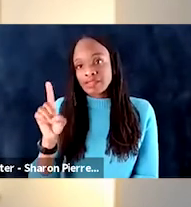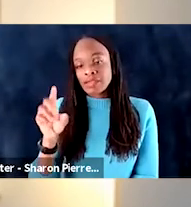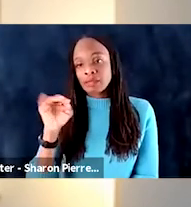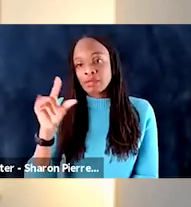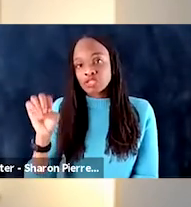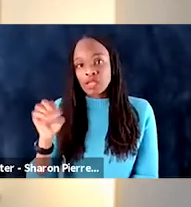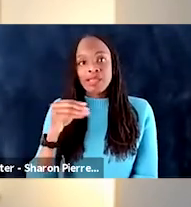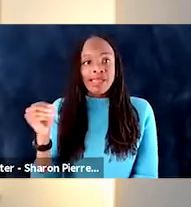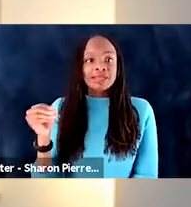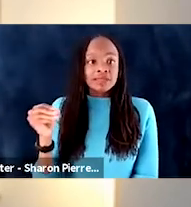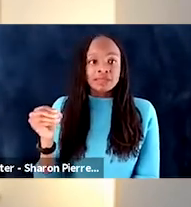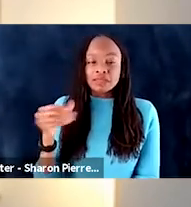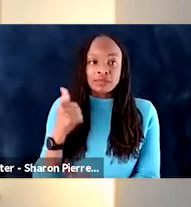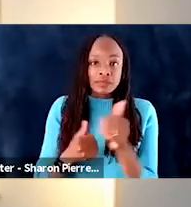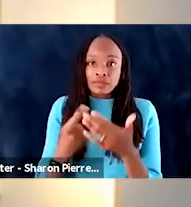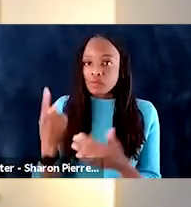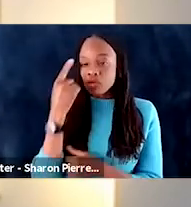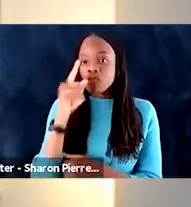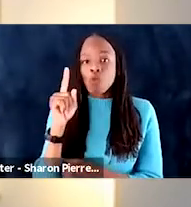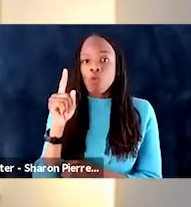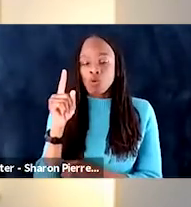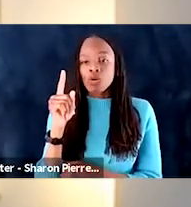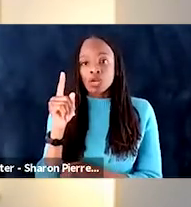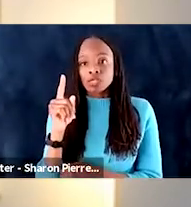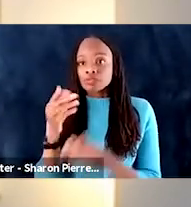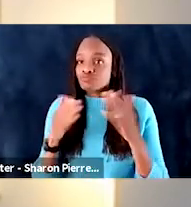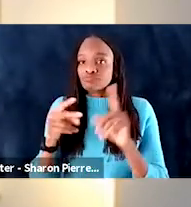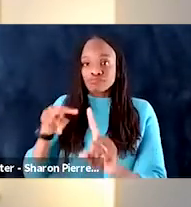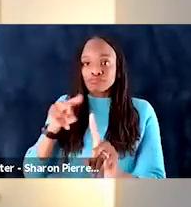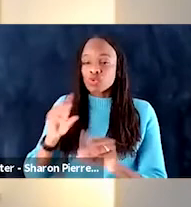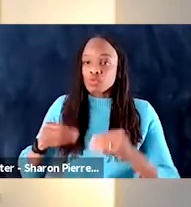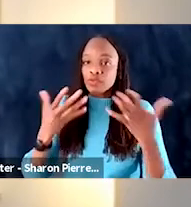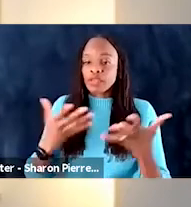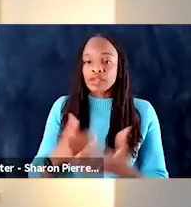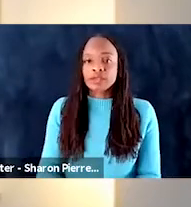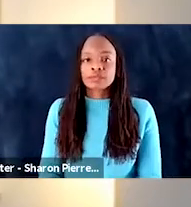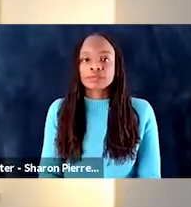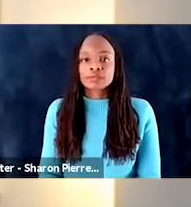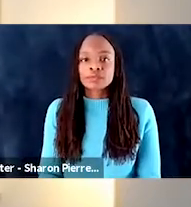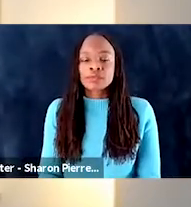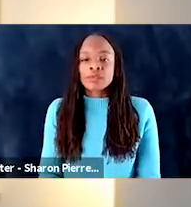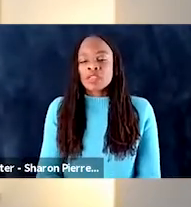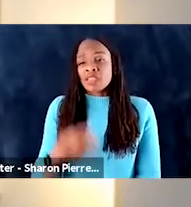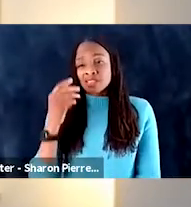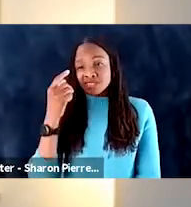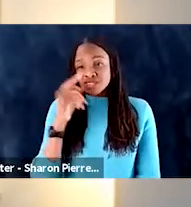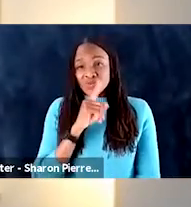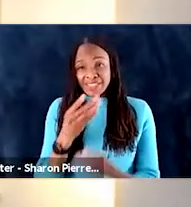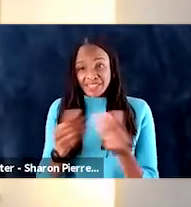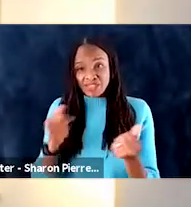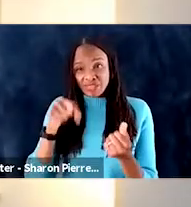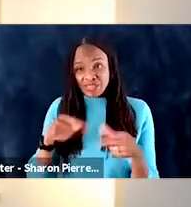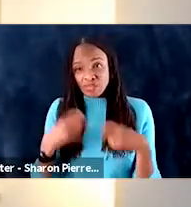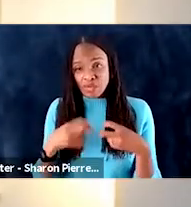Aiha for the overviews that you provided. In order to get to solutions, I think it's really important